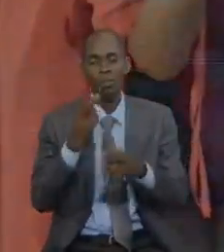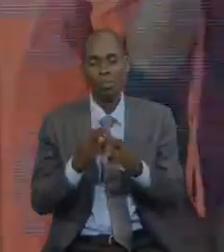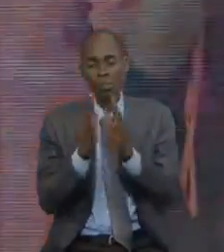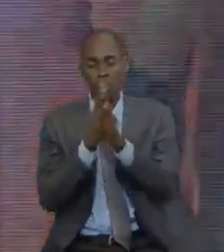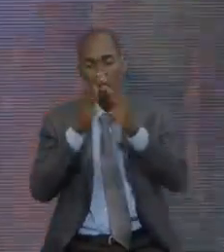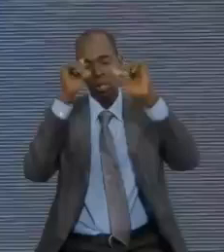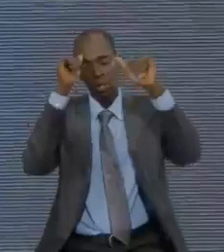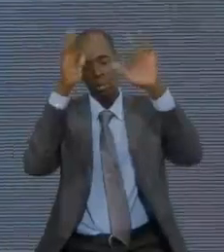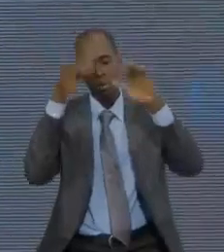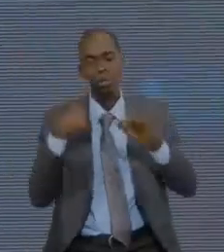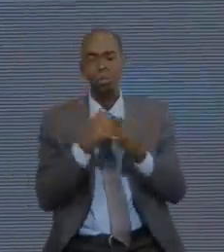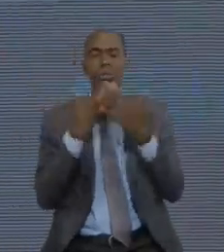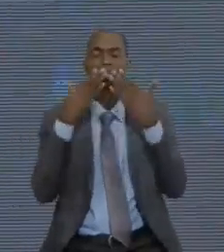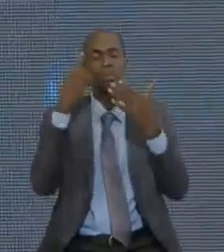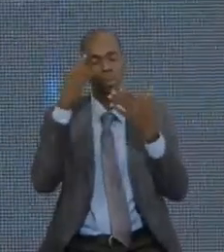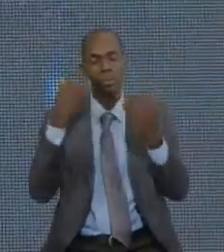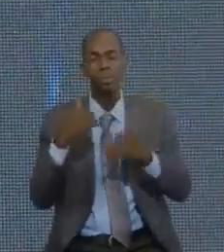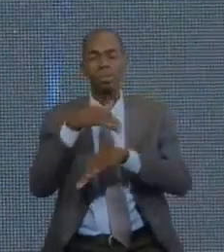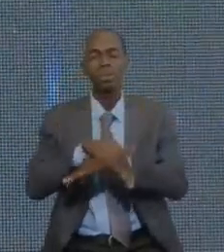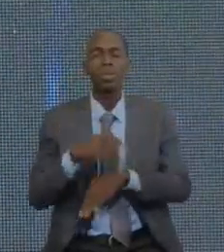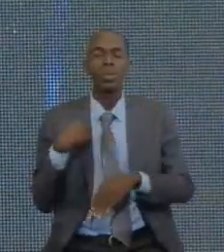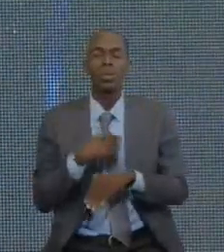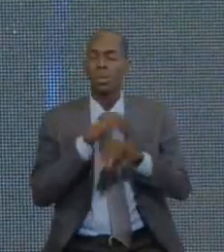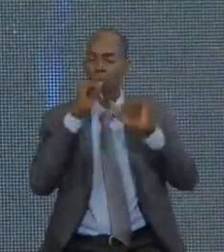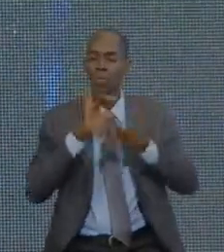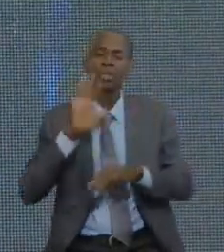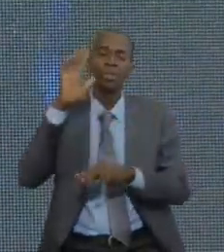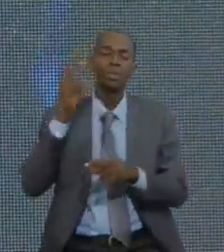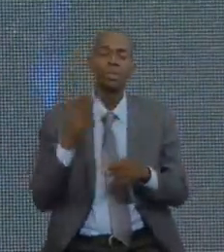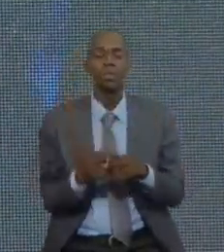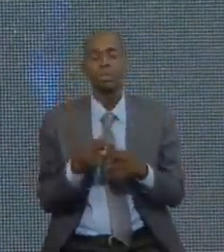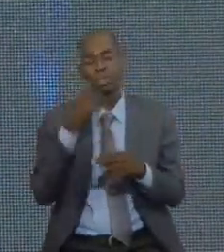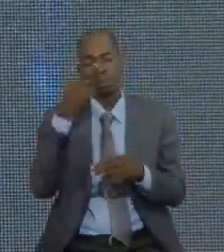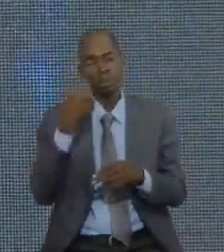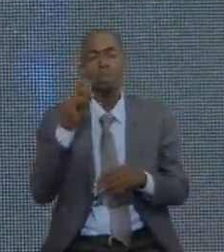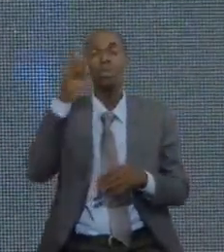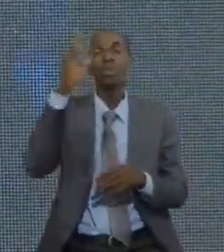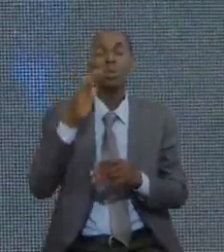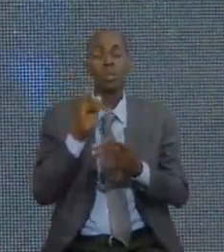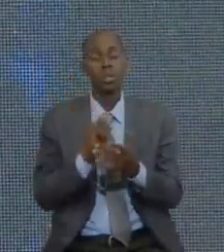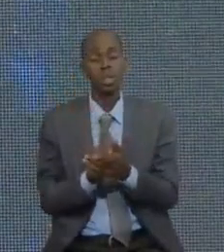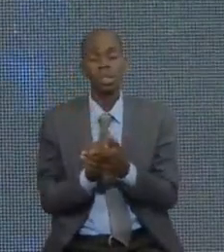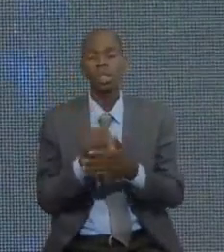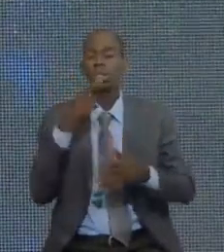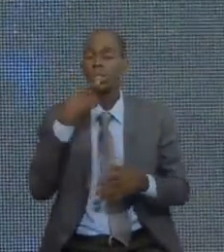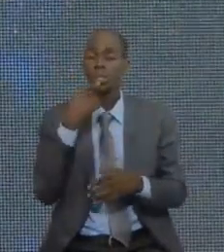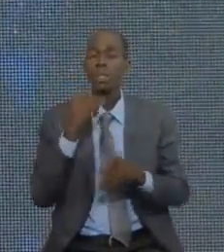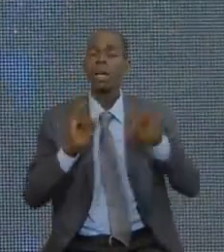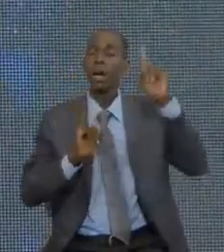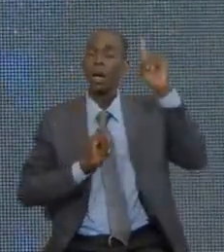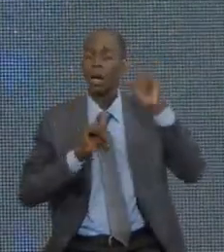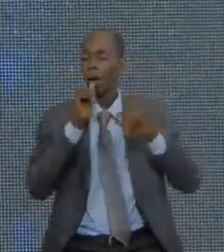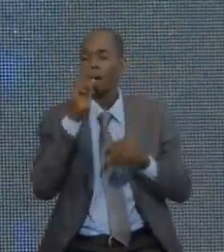thank you tonight. We bless your name. The God that says, I am God, I